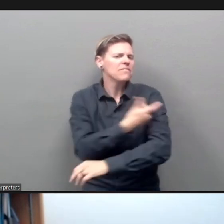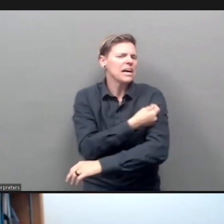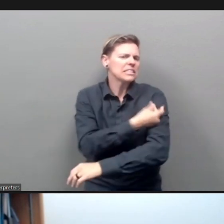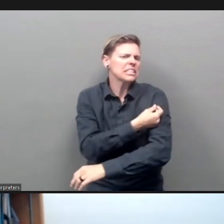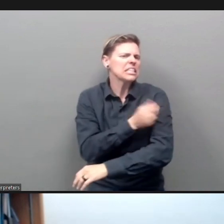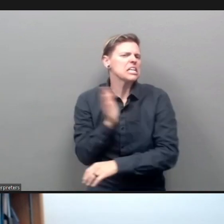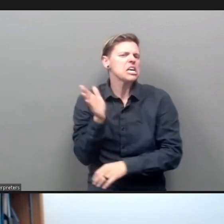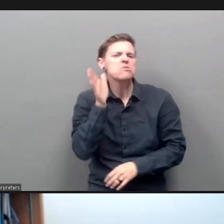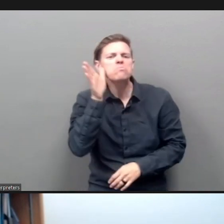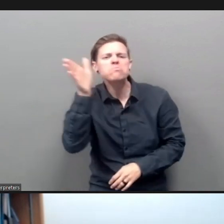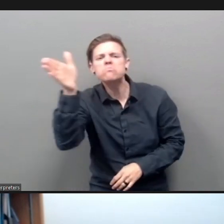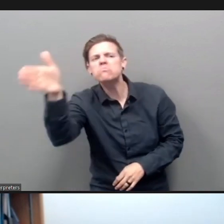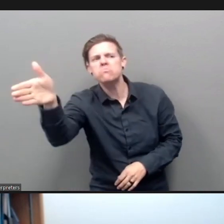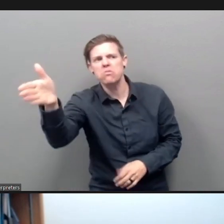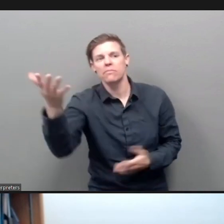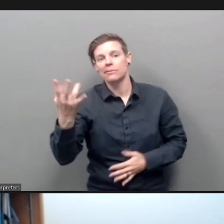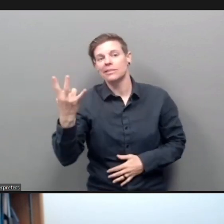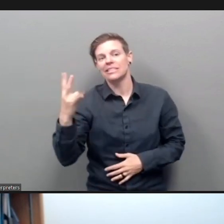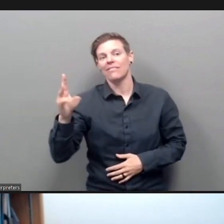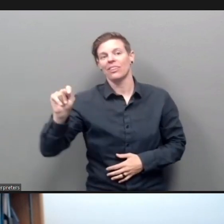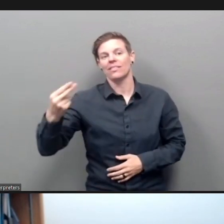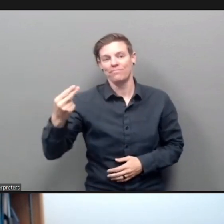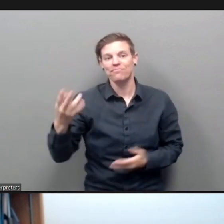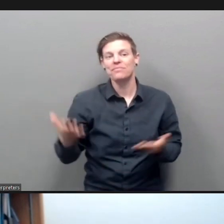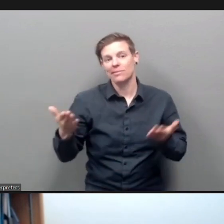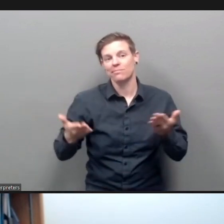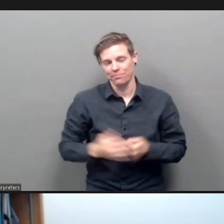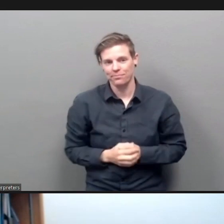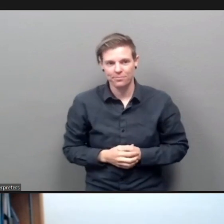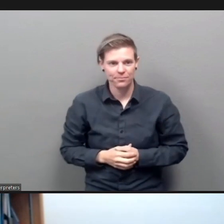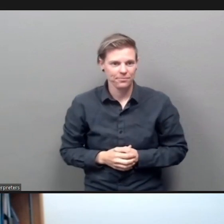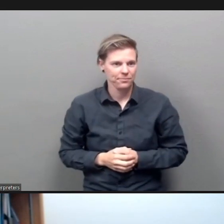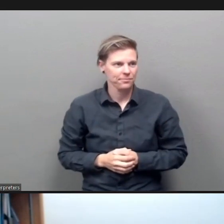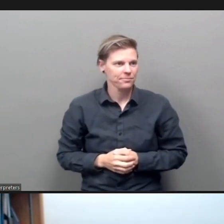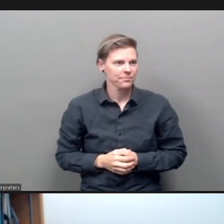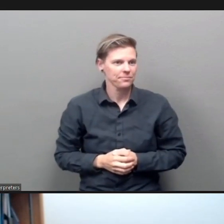one, school-based vaccinations.